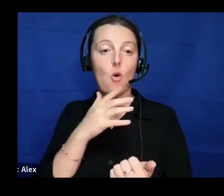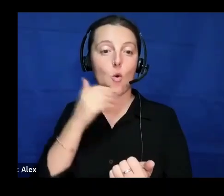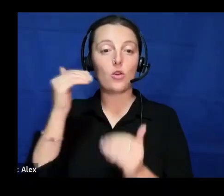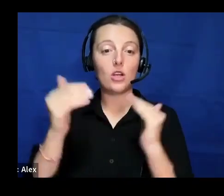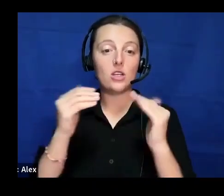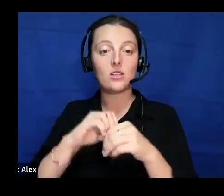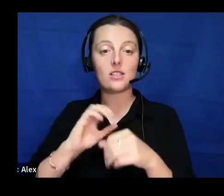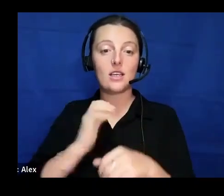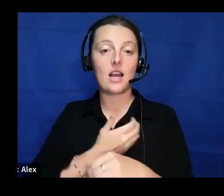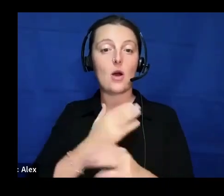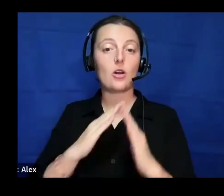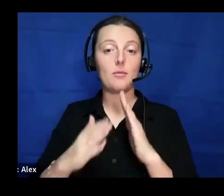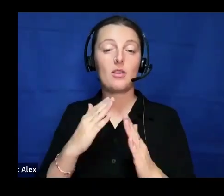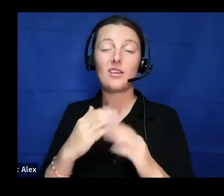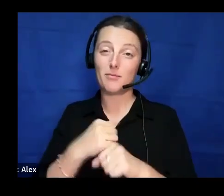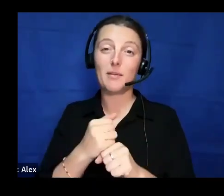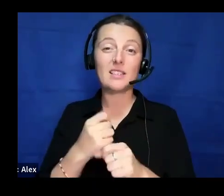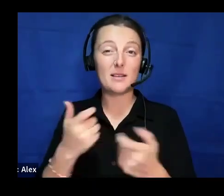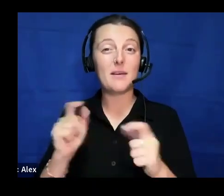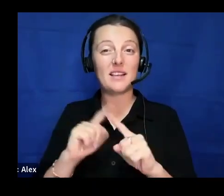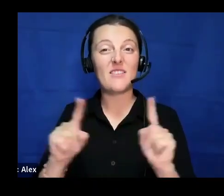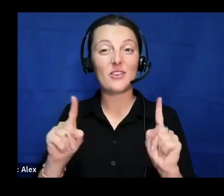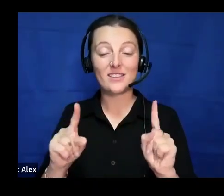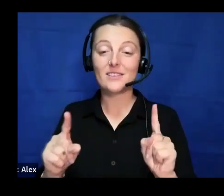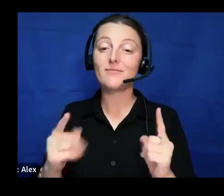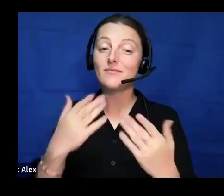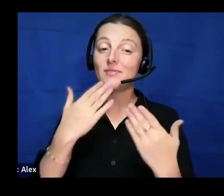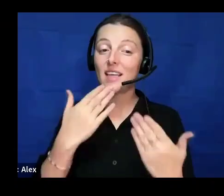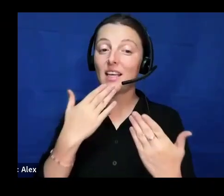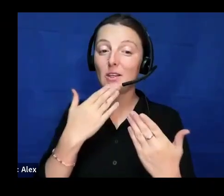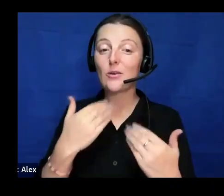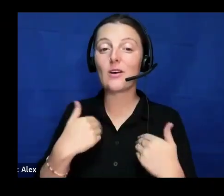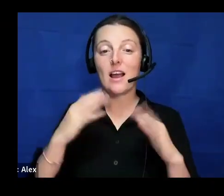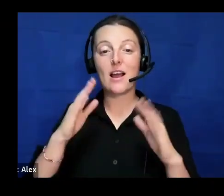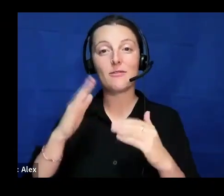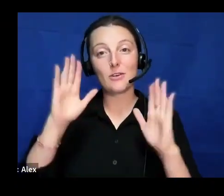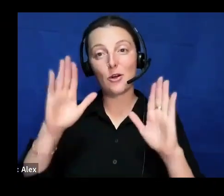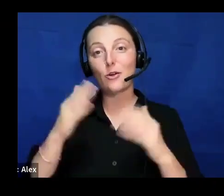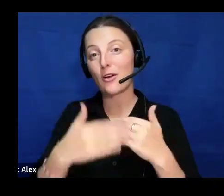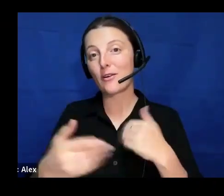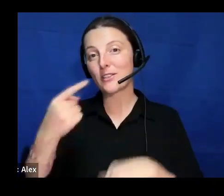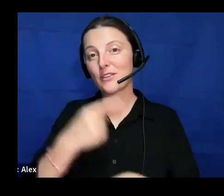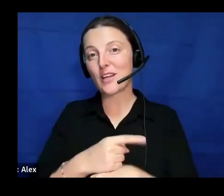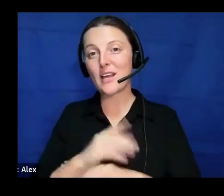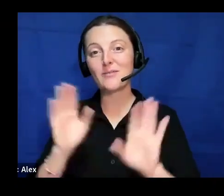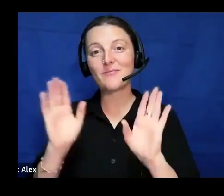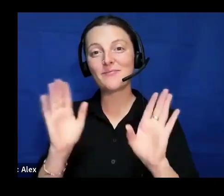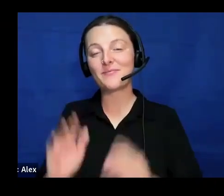rest of your day. We will close out. Thank you. Thanks, everyone.